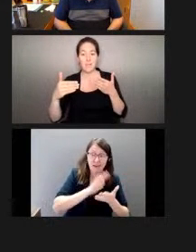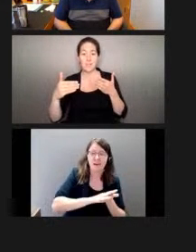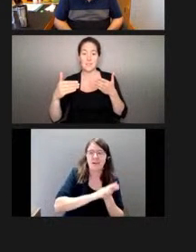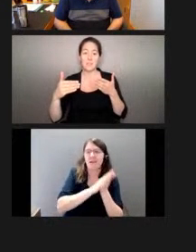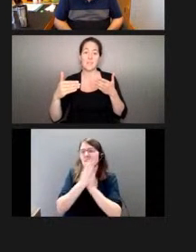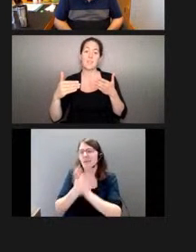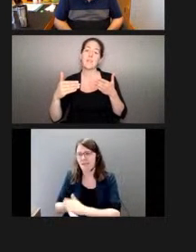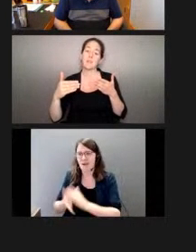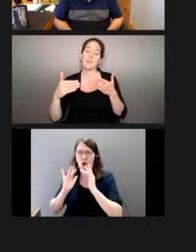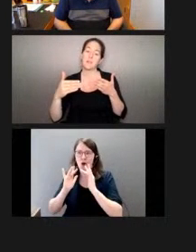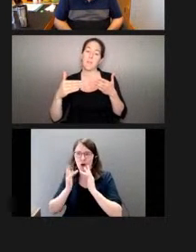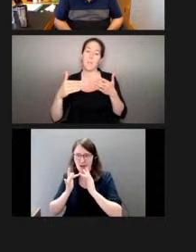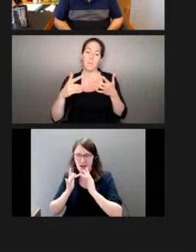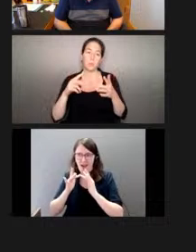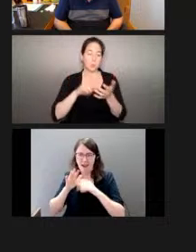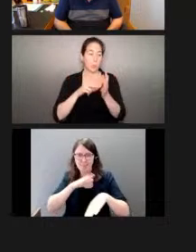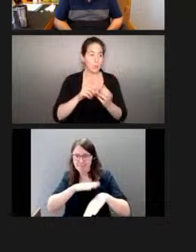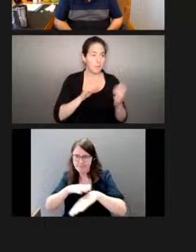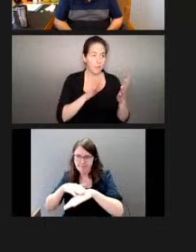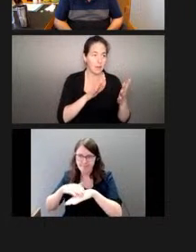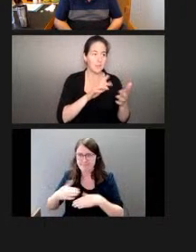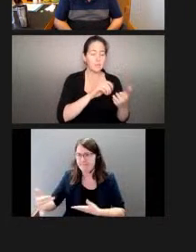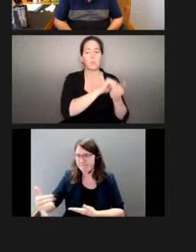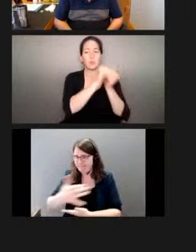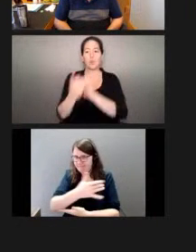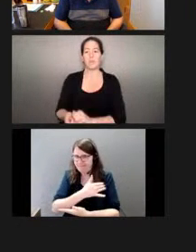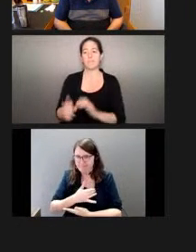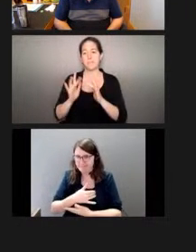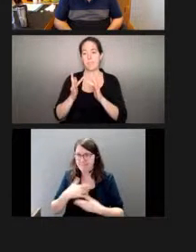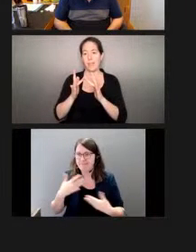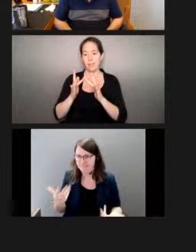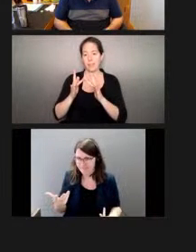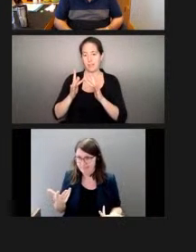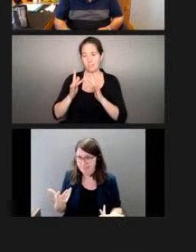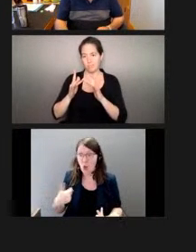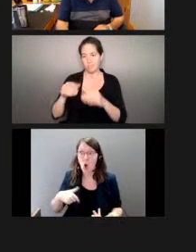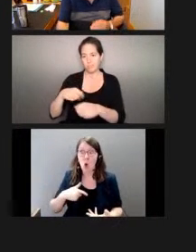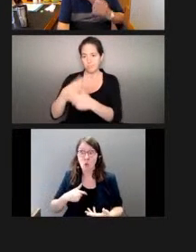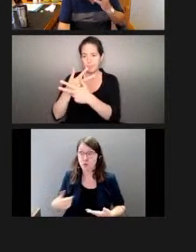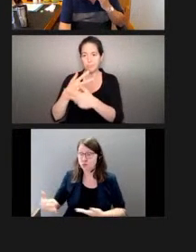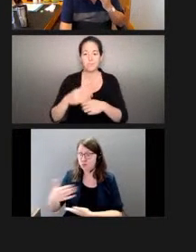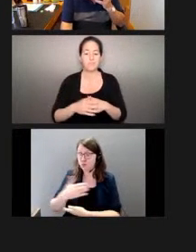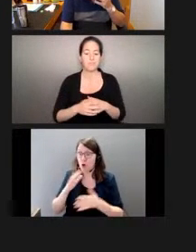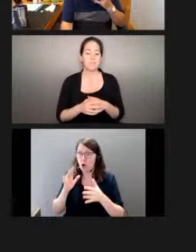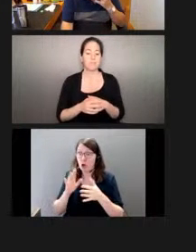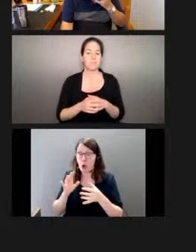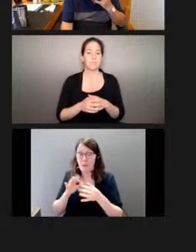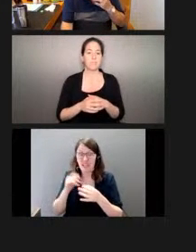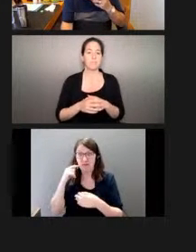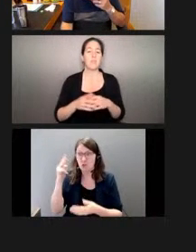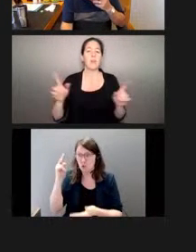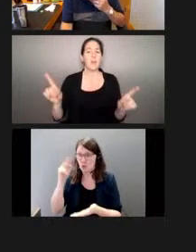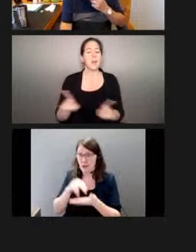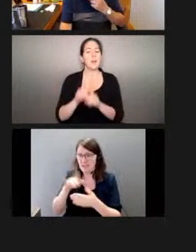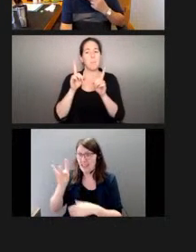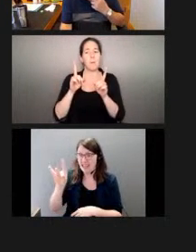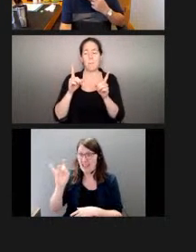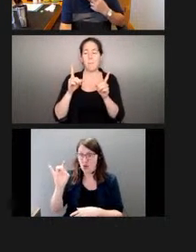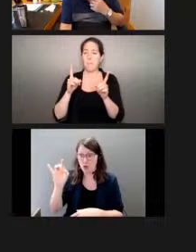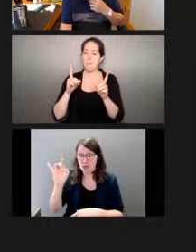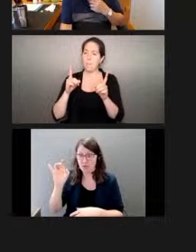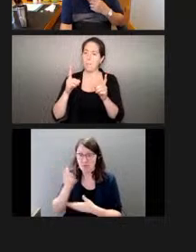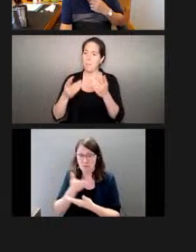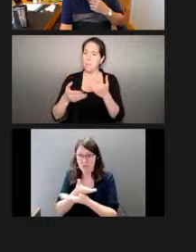consultation. So despite that, we did receive comments from over 2,800 participants, whether that was through